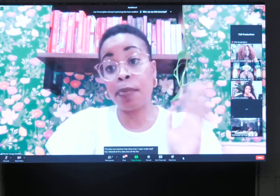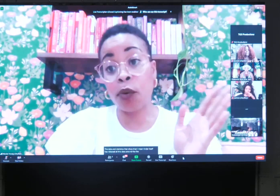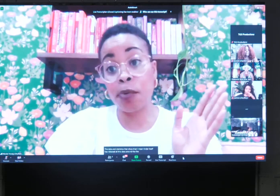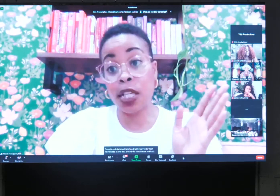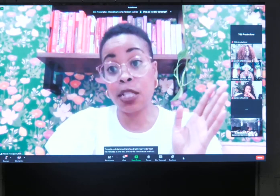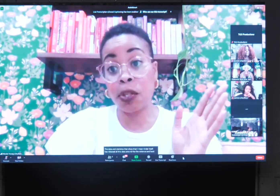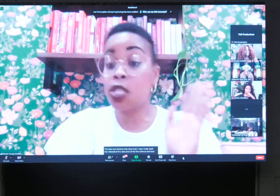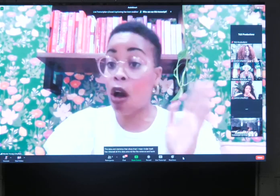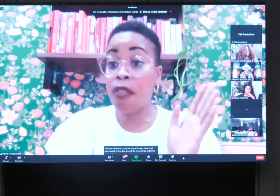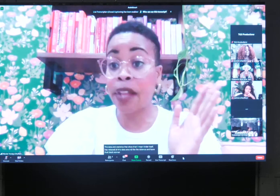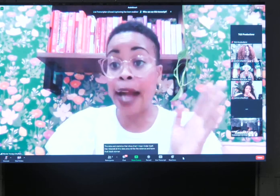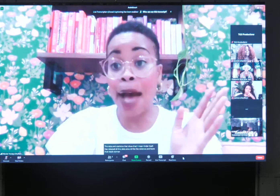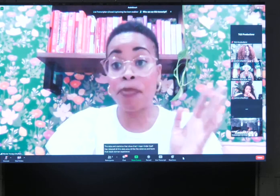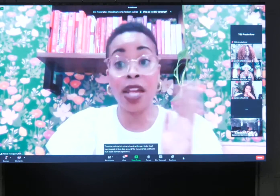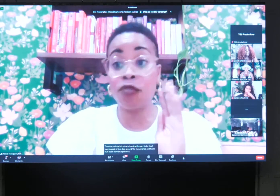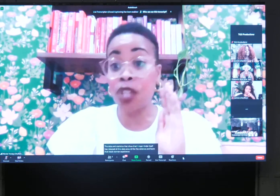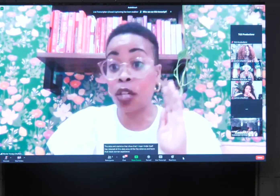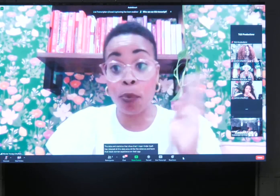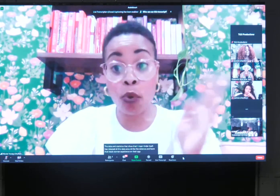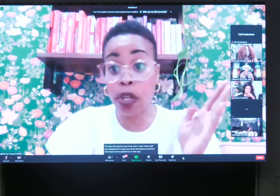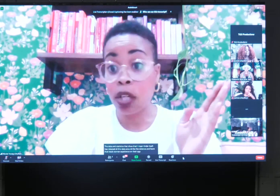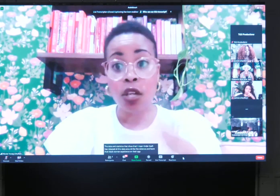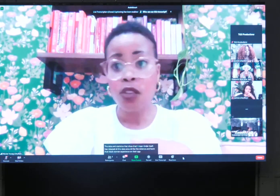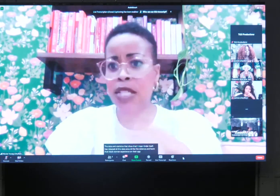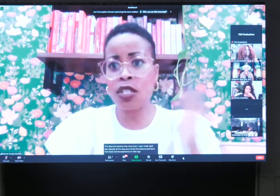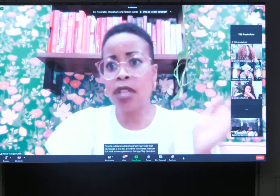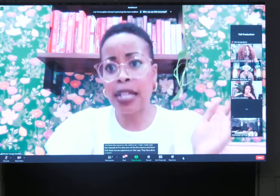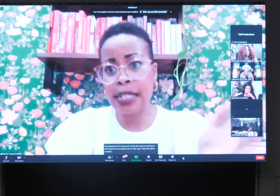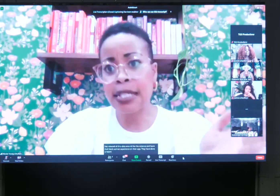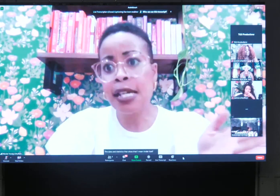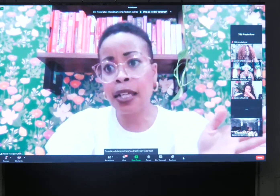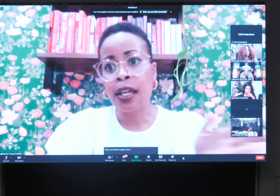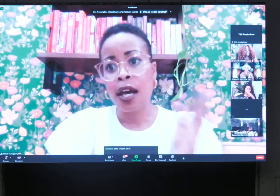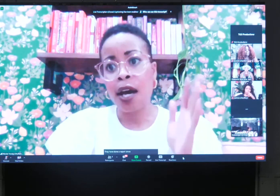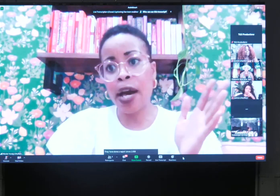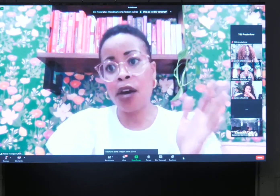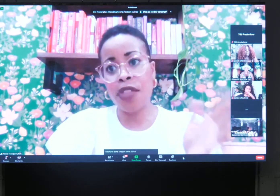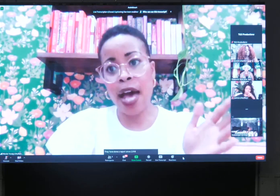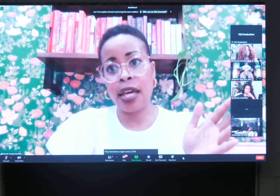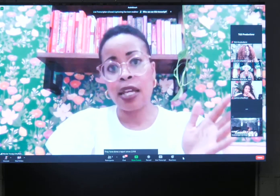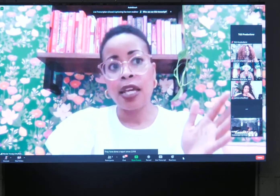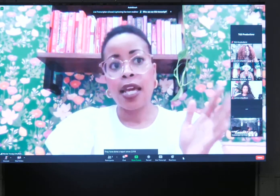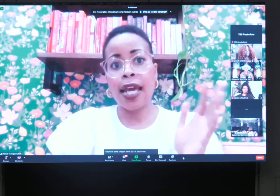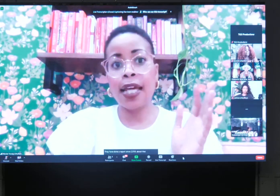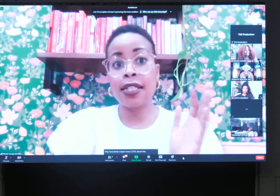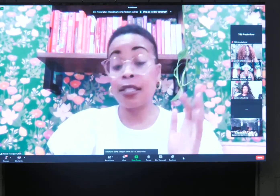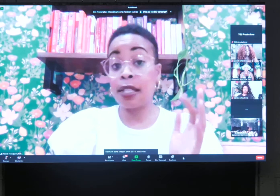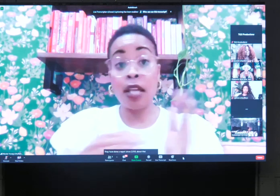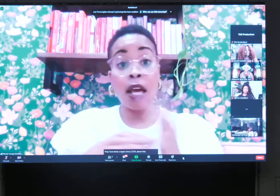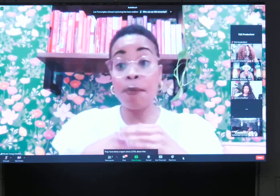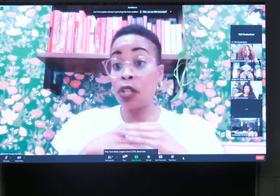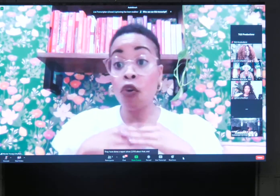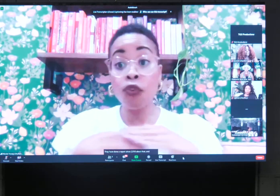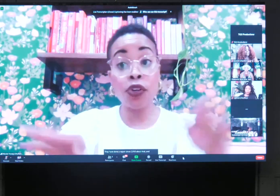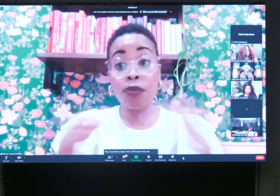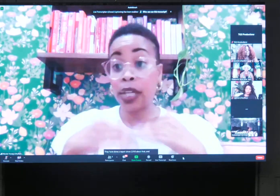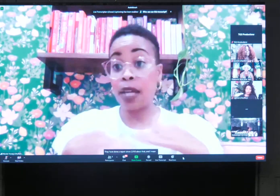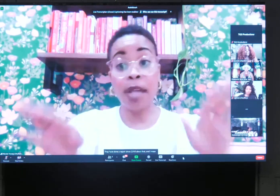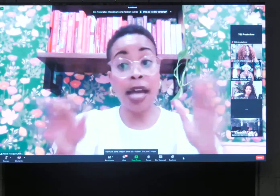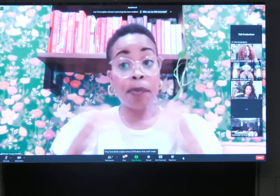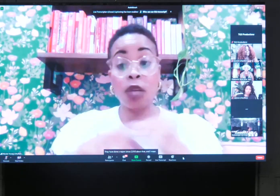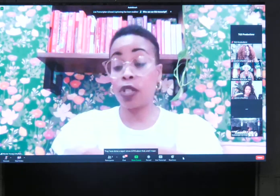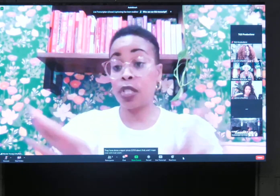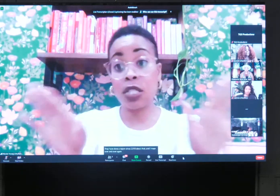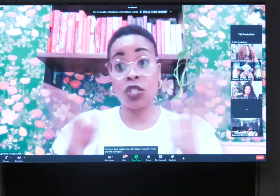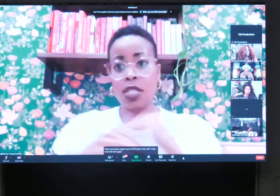harm that Black women experience on their app. They have done a report since 2018 about that. And I mean, over and over again,